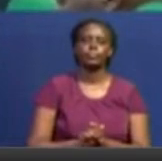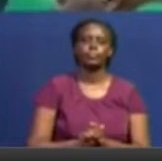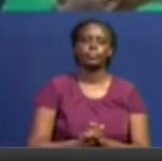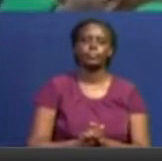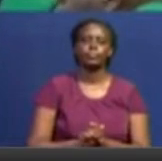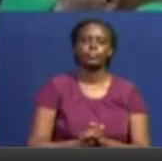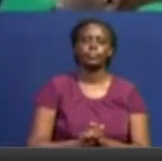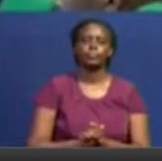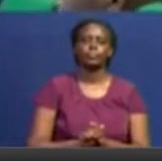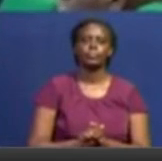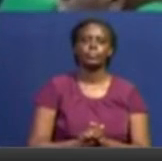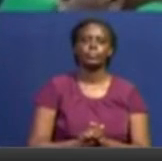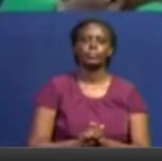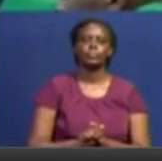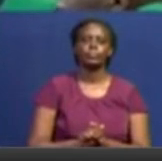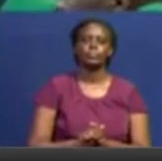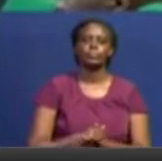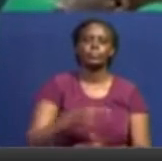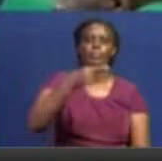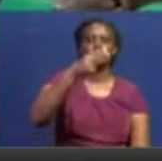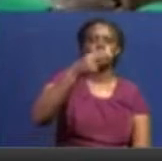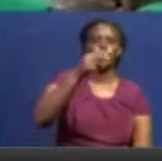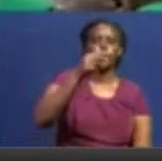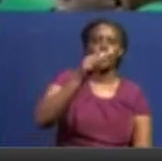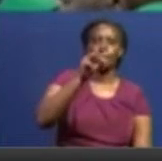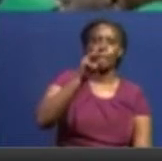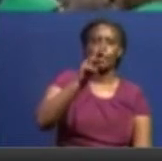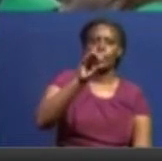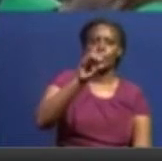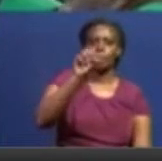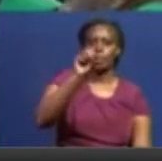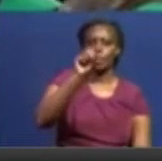$340. Joseph Hamisi Dana.